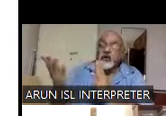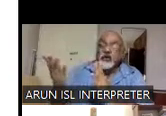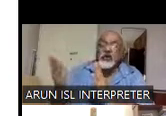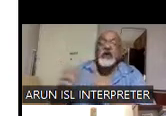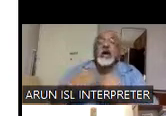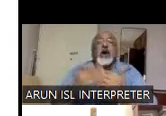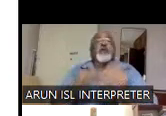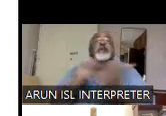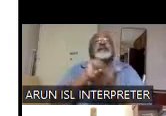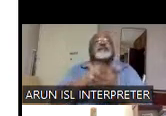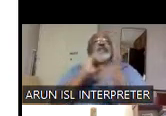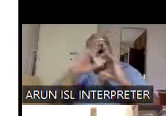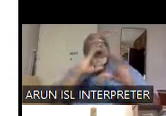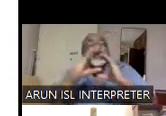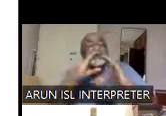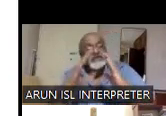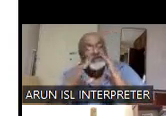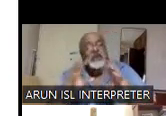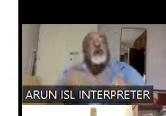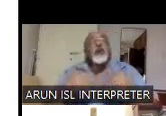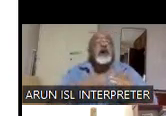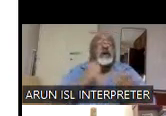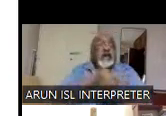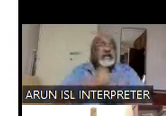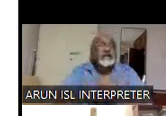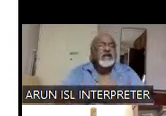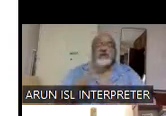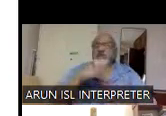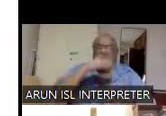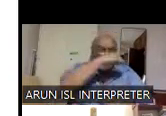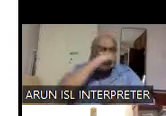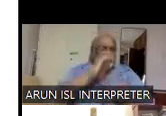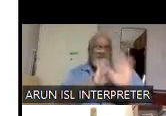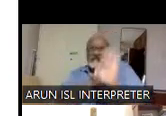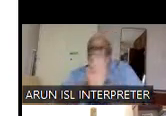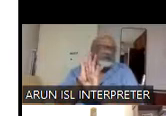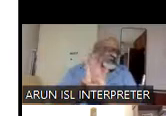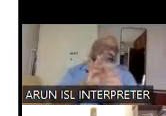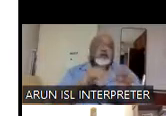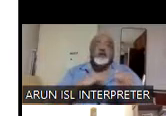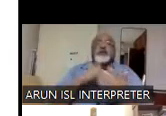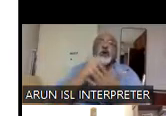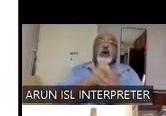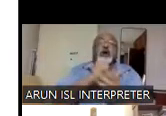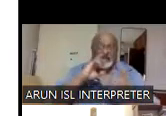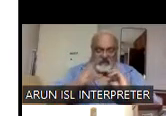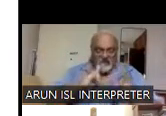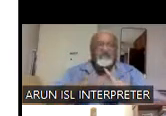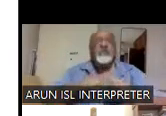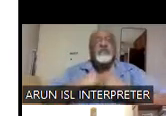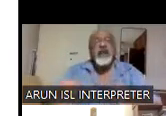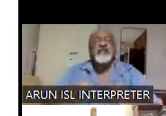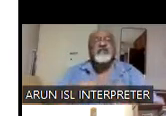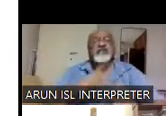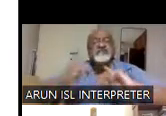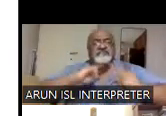to the media, and what are my rights, and how I should never shy away from talking about my rights. And this is another